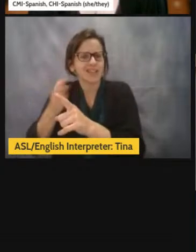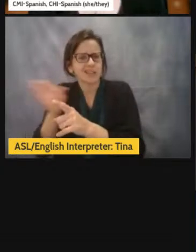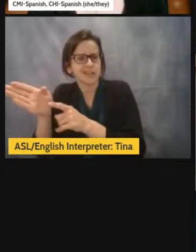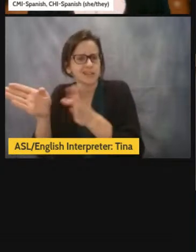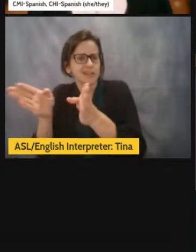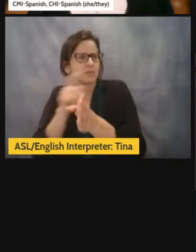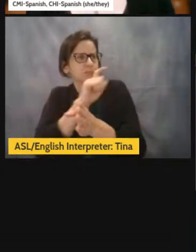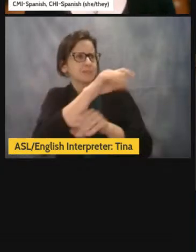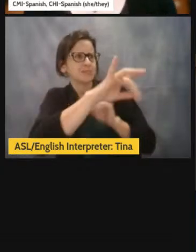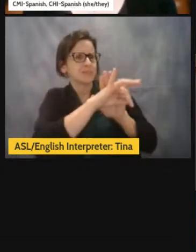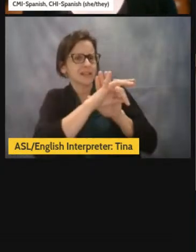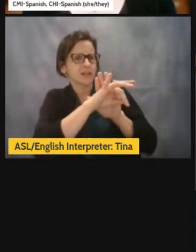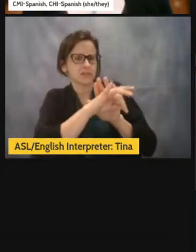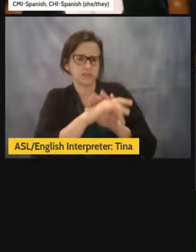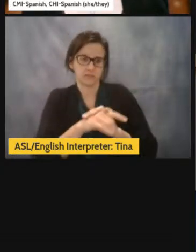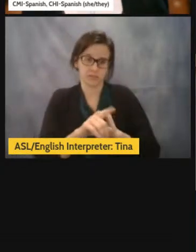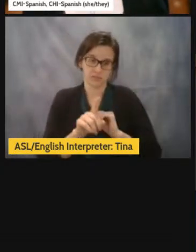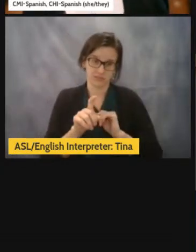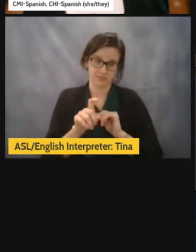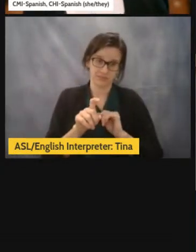she.